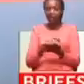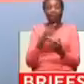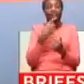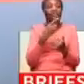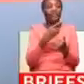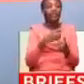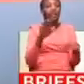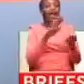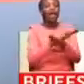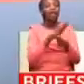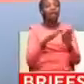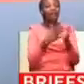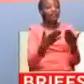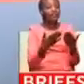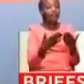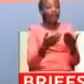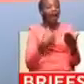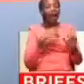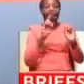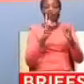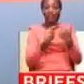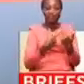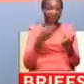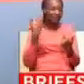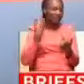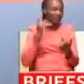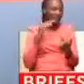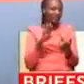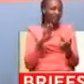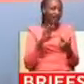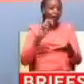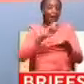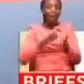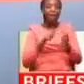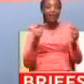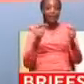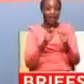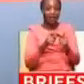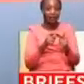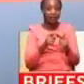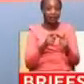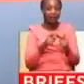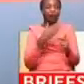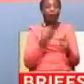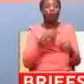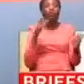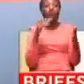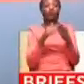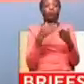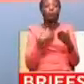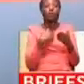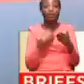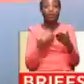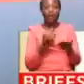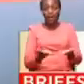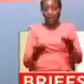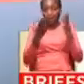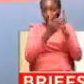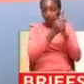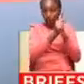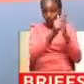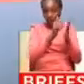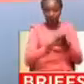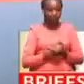ingredients represented a different curse that my enemies had put on me to prevent me from